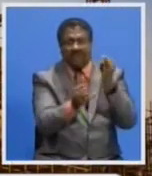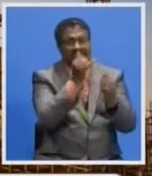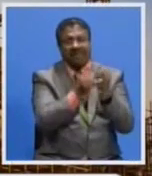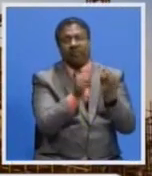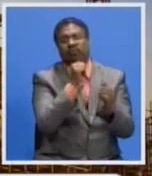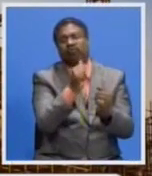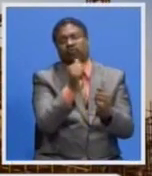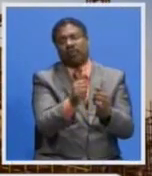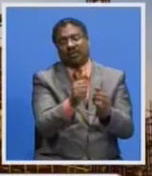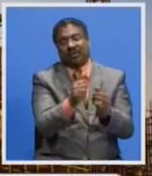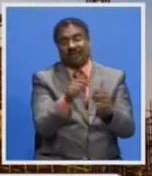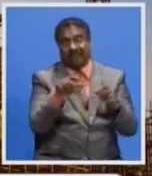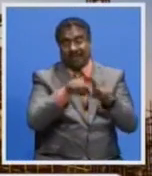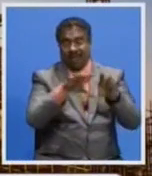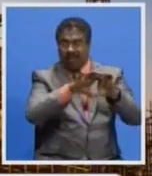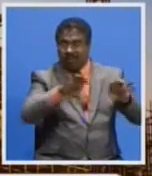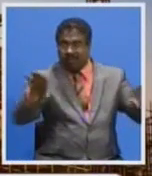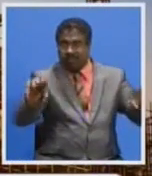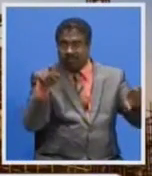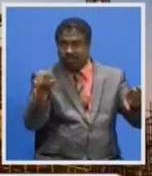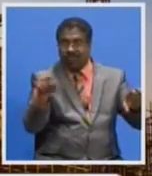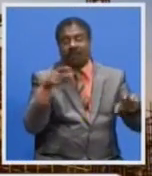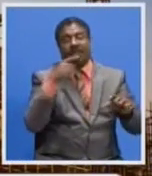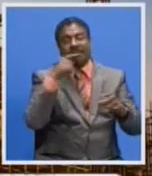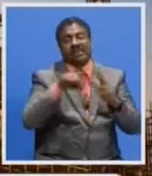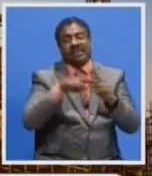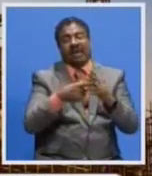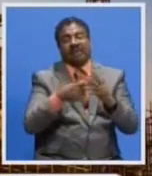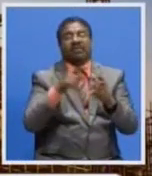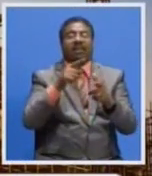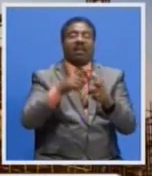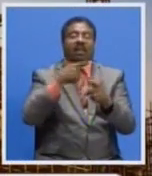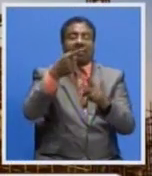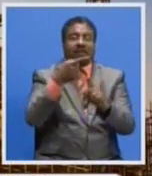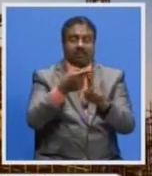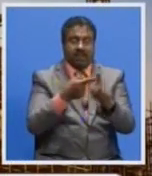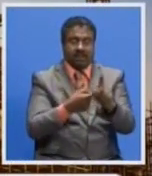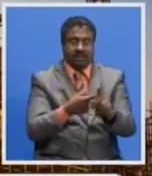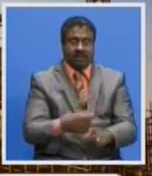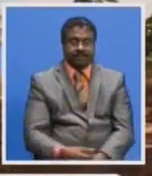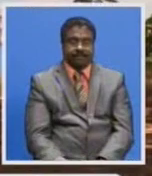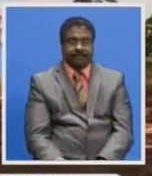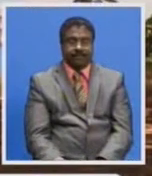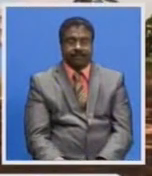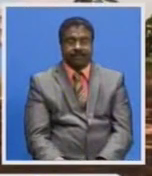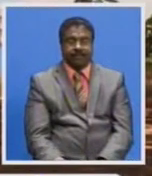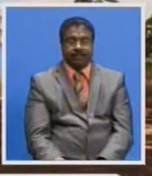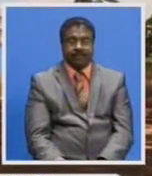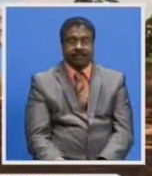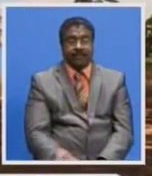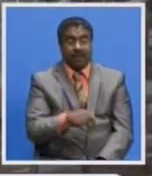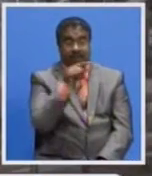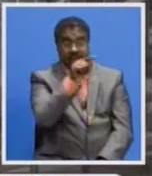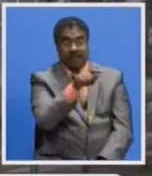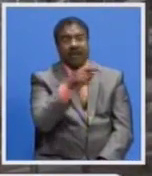Kafue water supply line, which are expected to start next month. Details in this report. It should have been commissioned